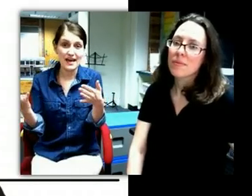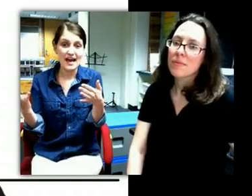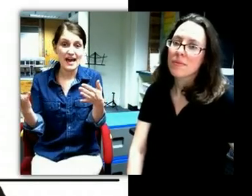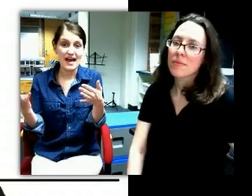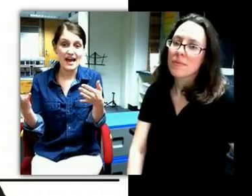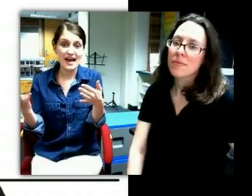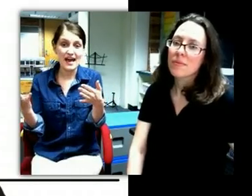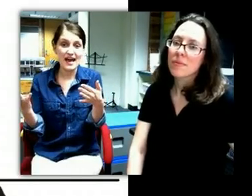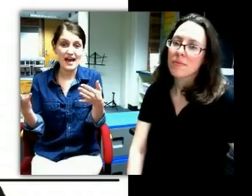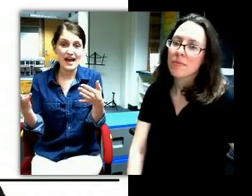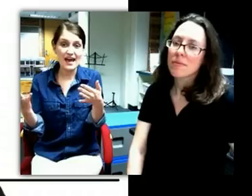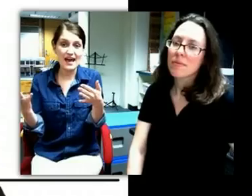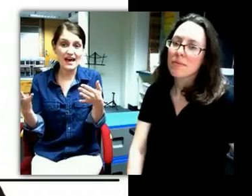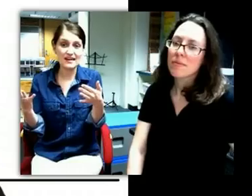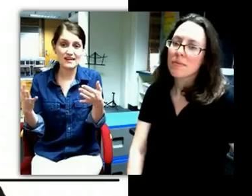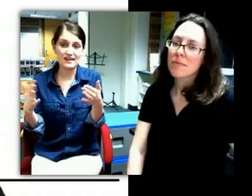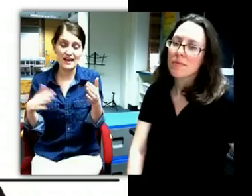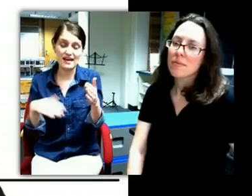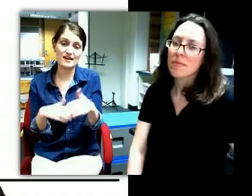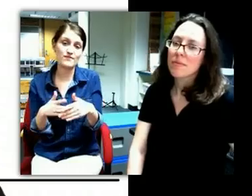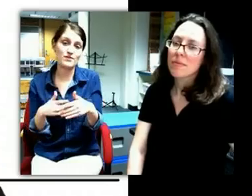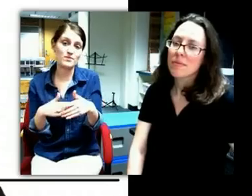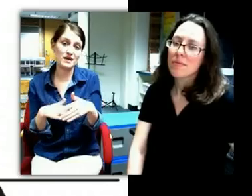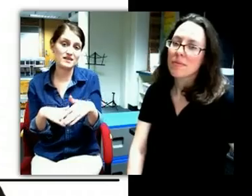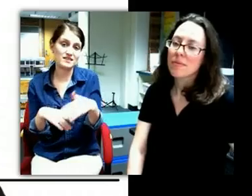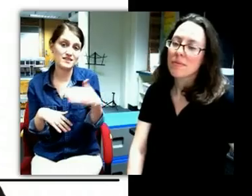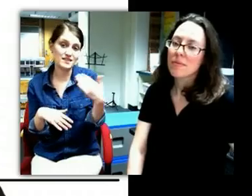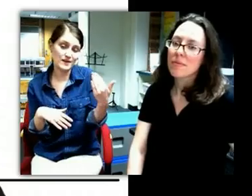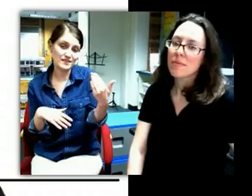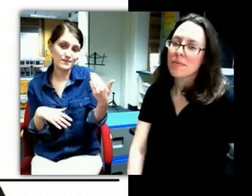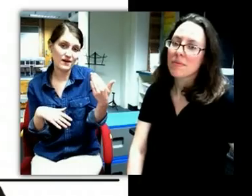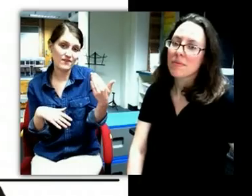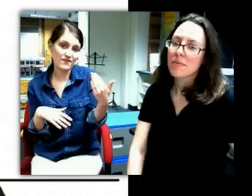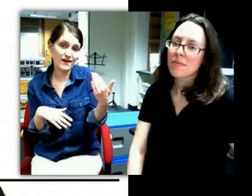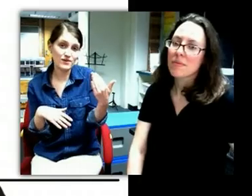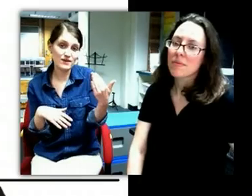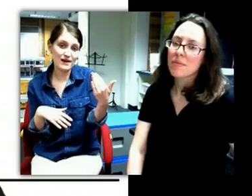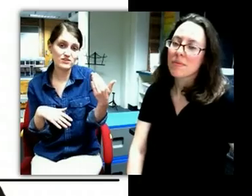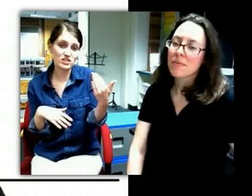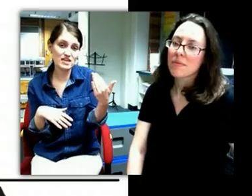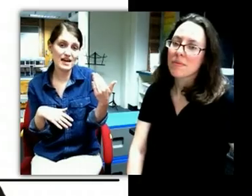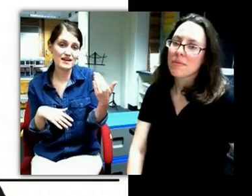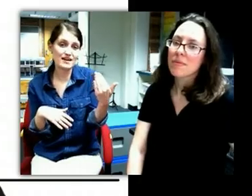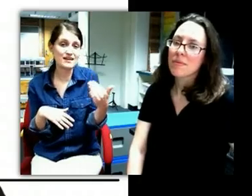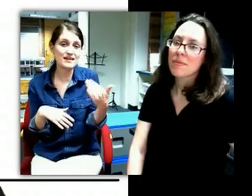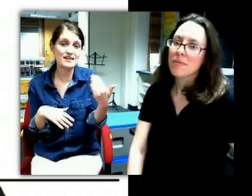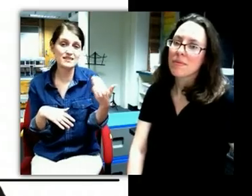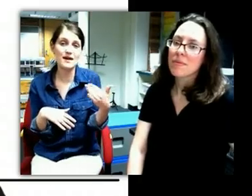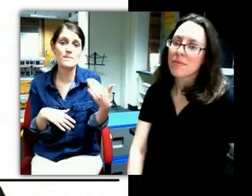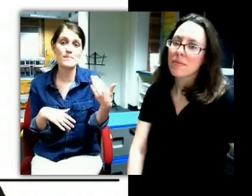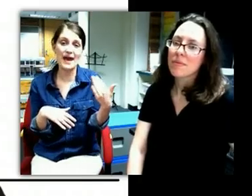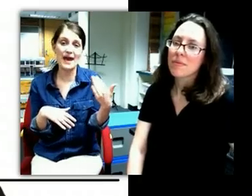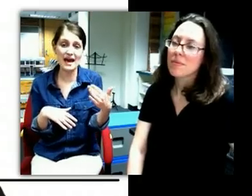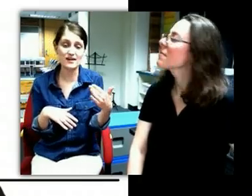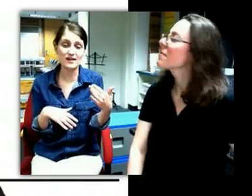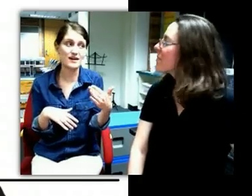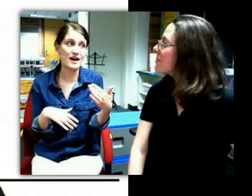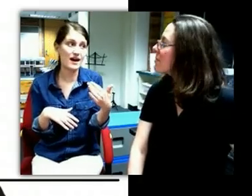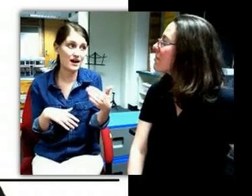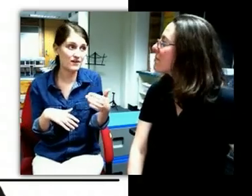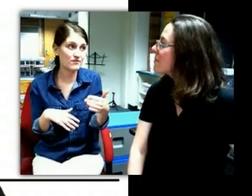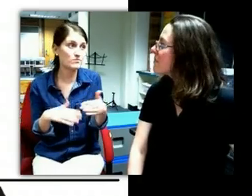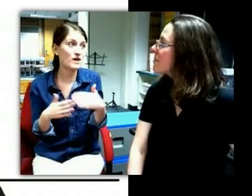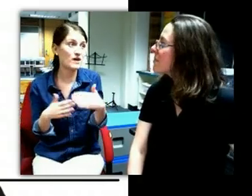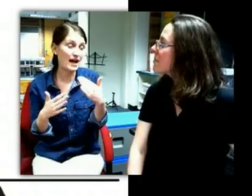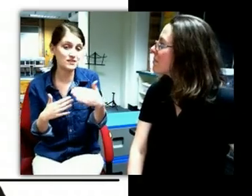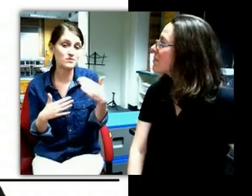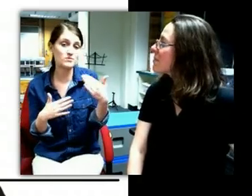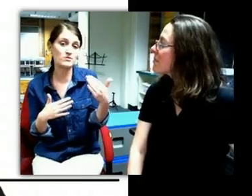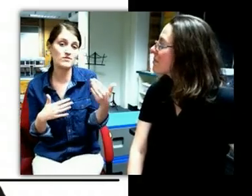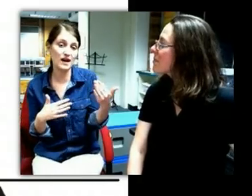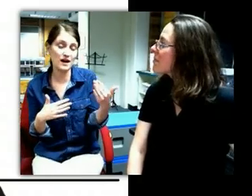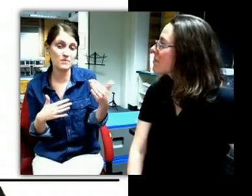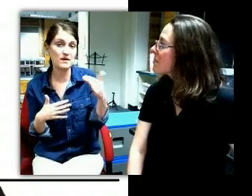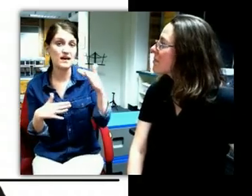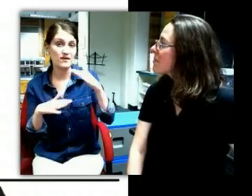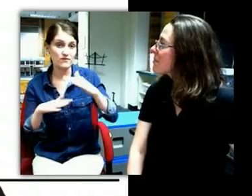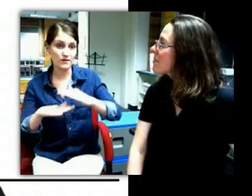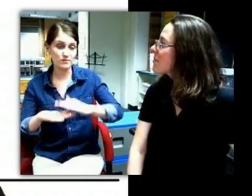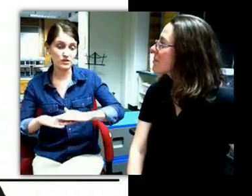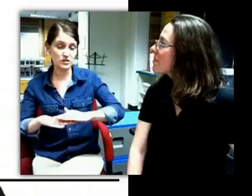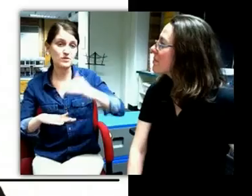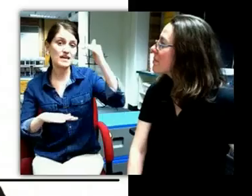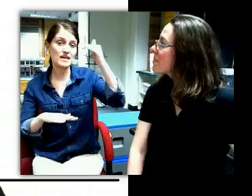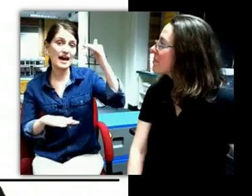F. And if you went into the space above F, you'd have G. And it is a pattern of, as you move